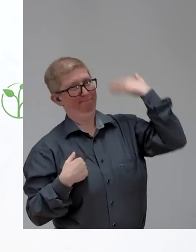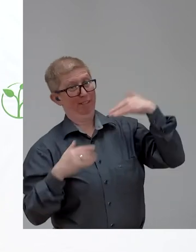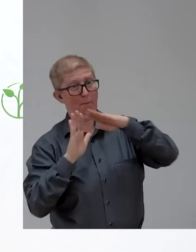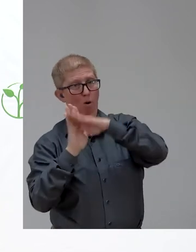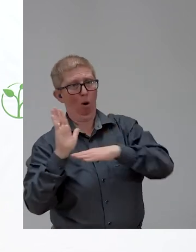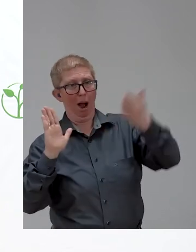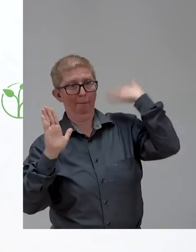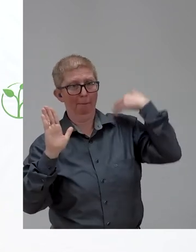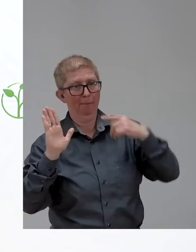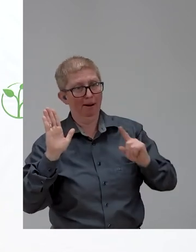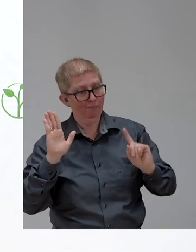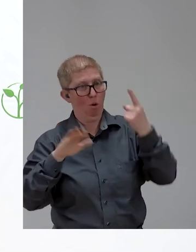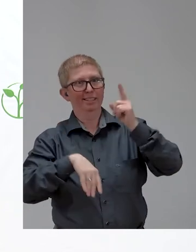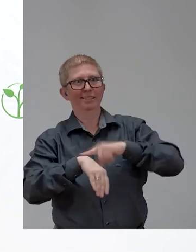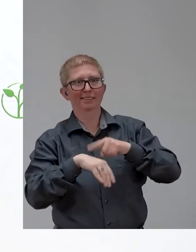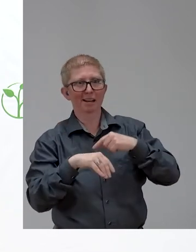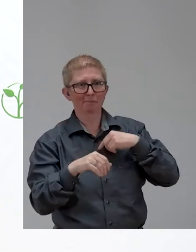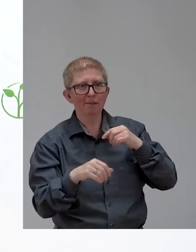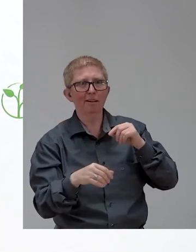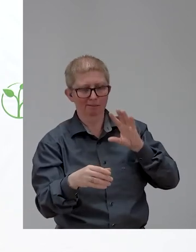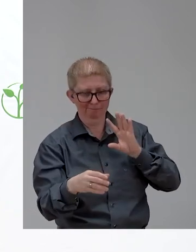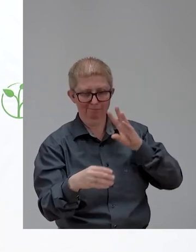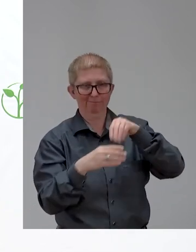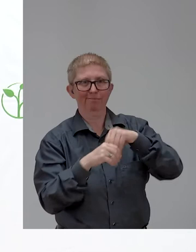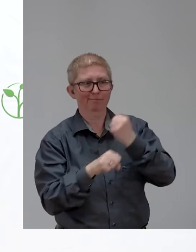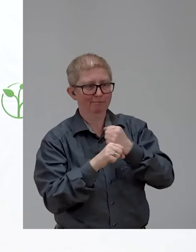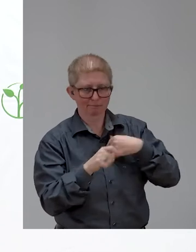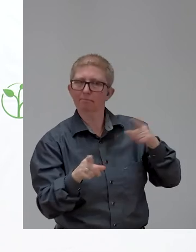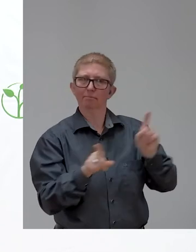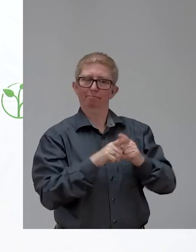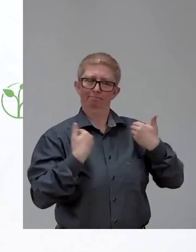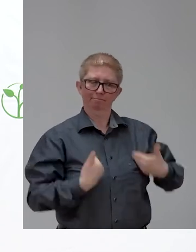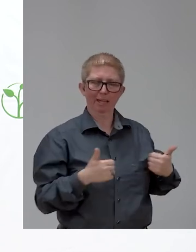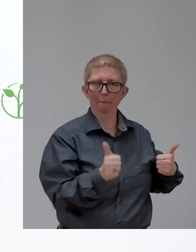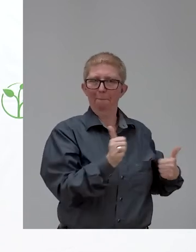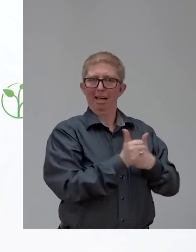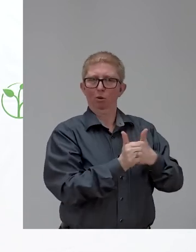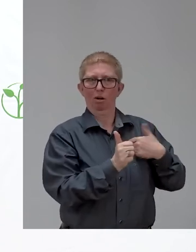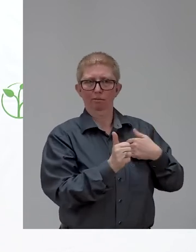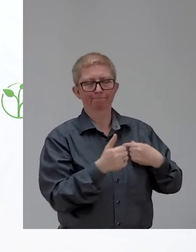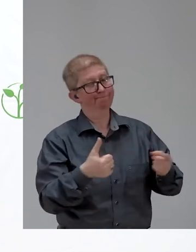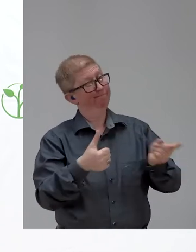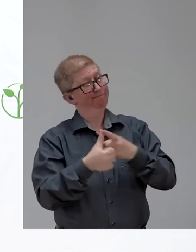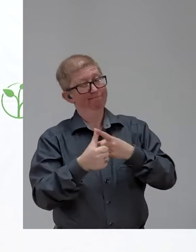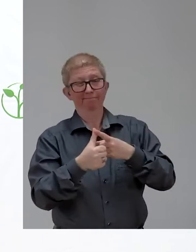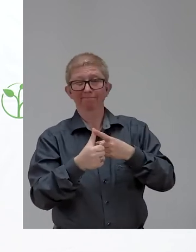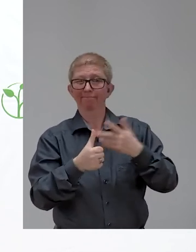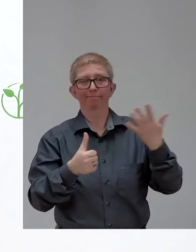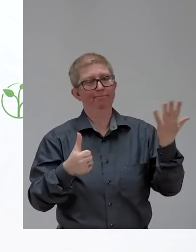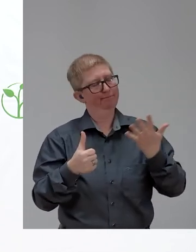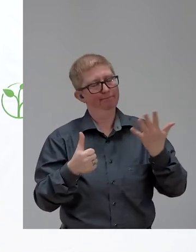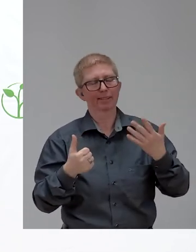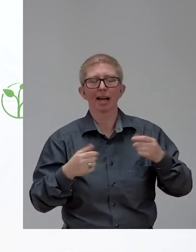think about this program, and there come three words immediately to my mind. One is joy, One is energy, and one is